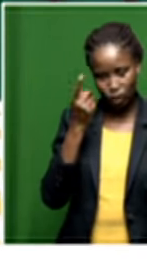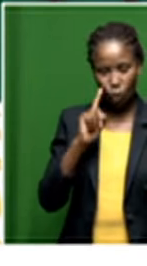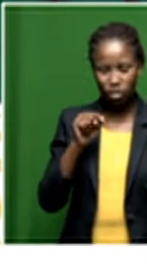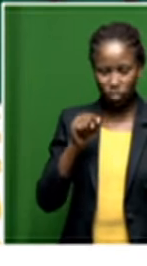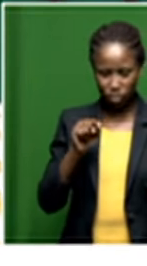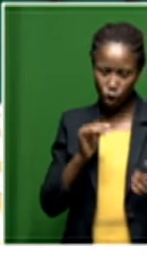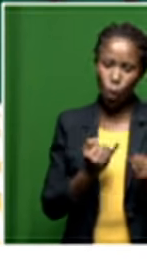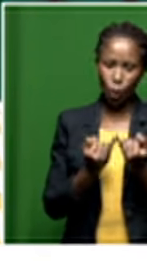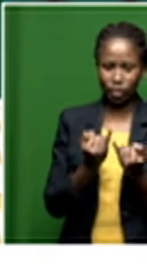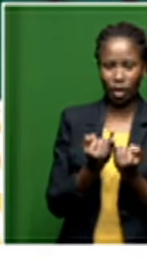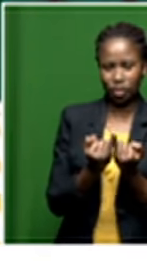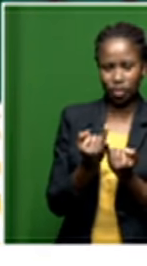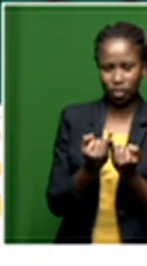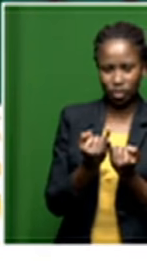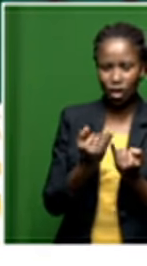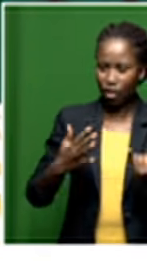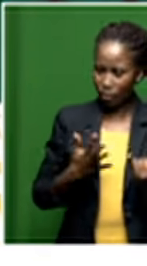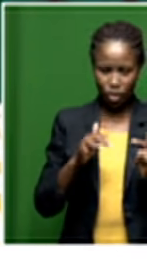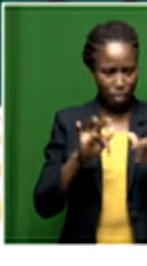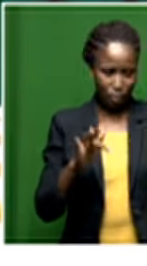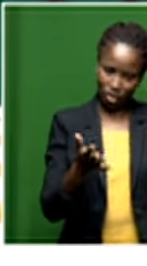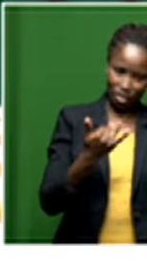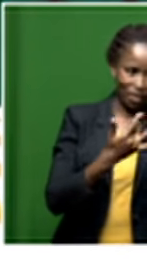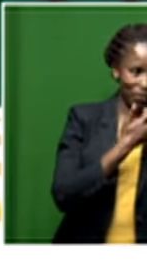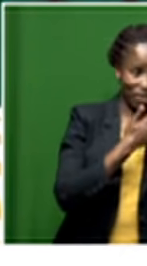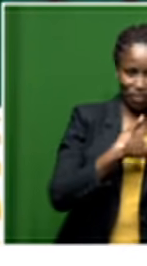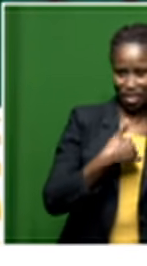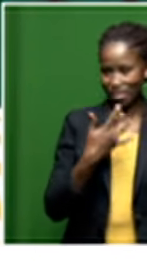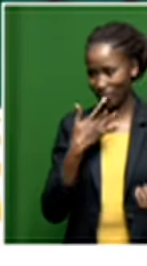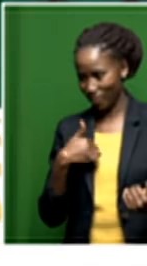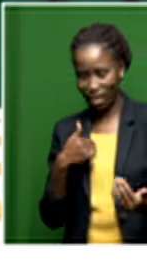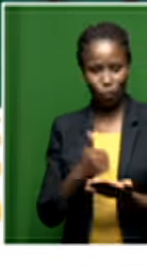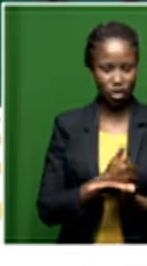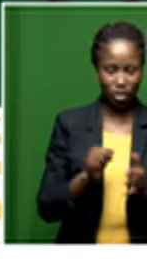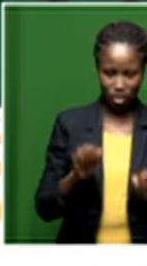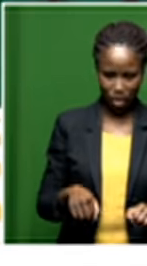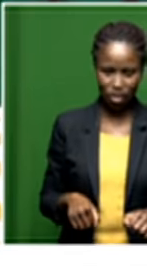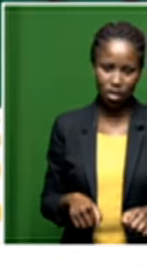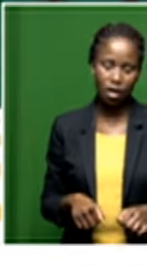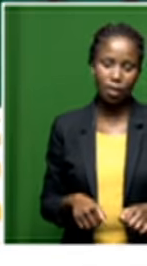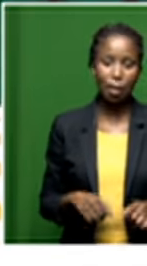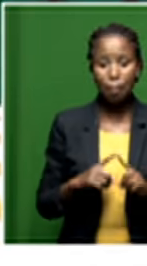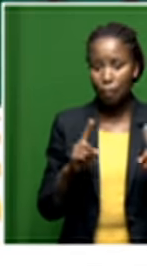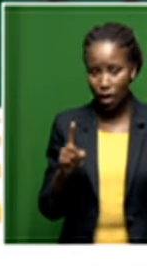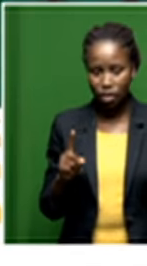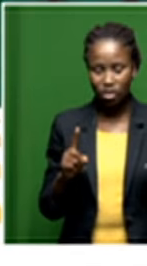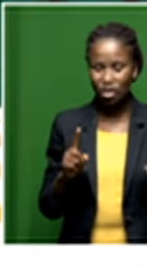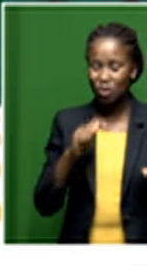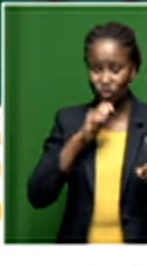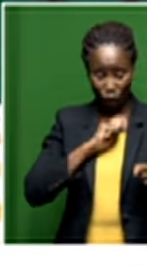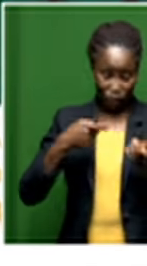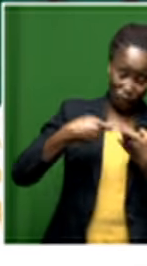contest. They want voters, they want people to register, but there is no need to